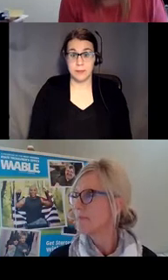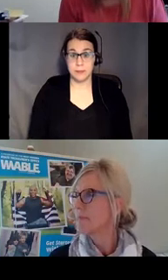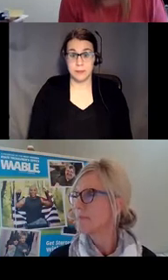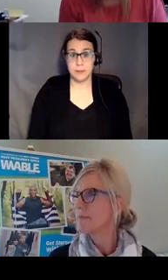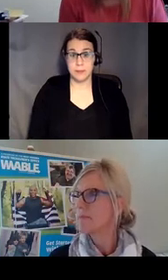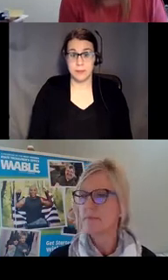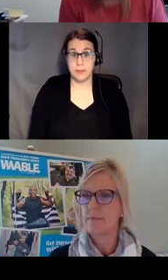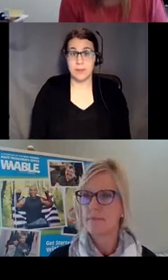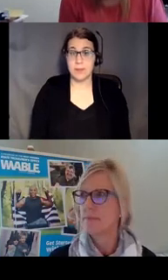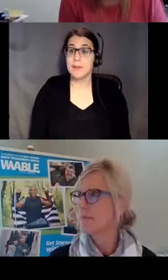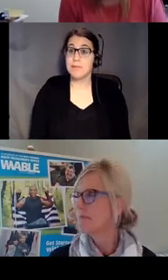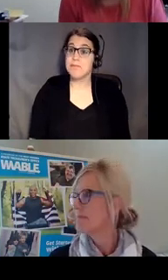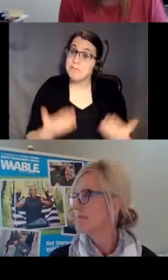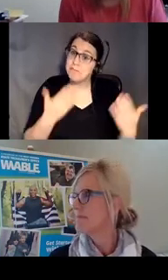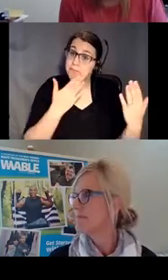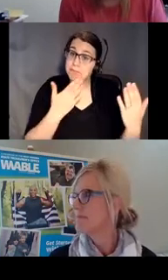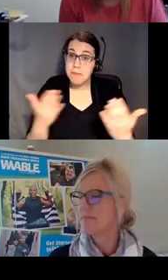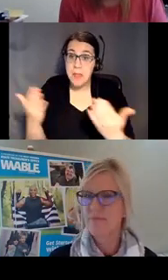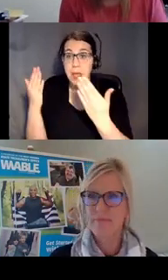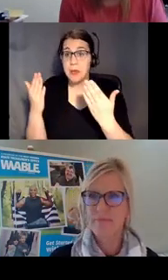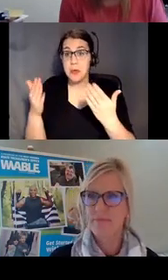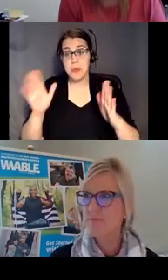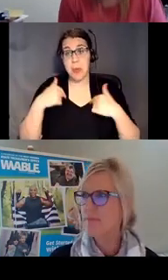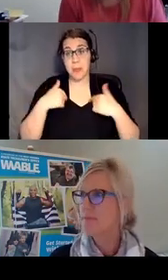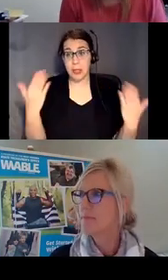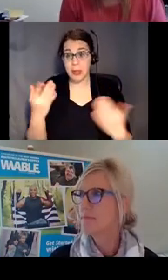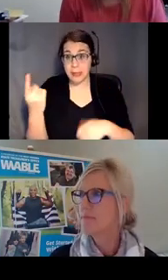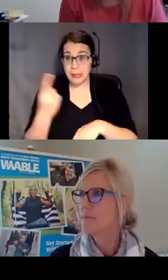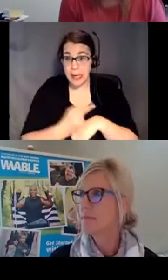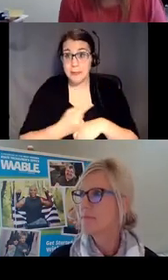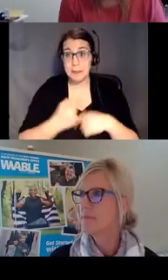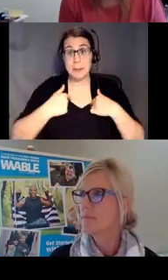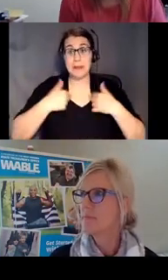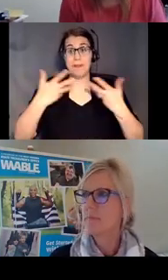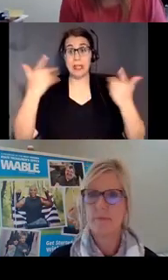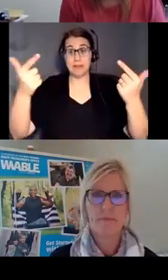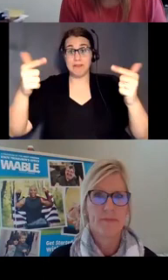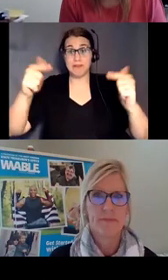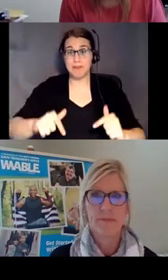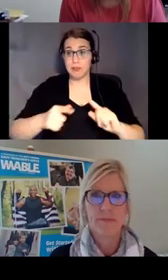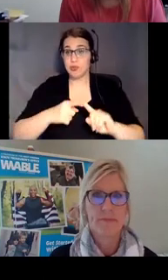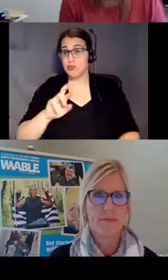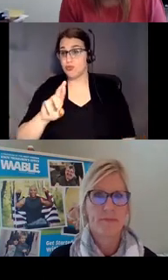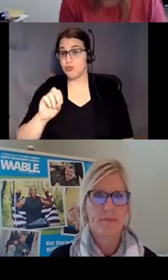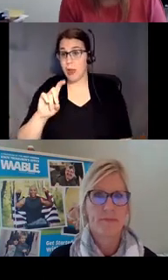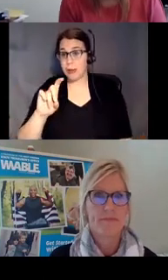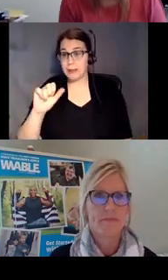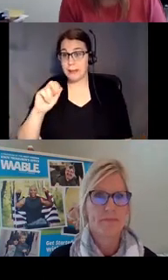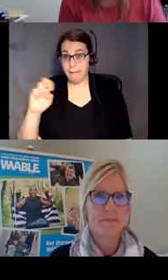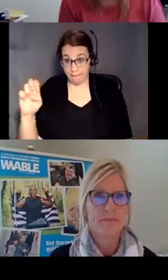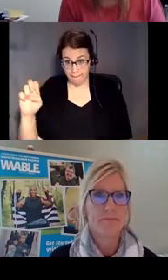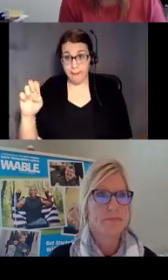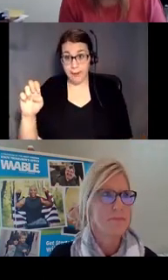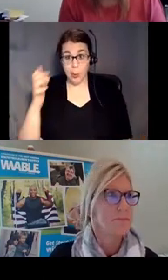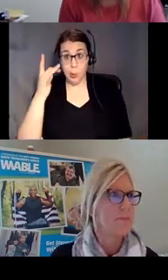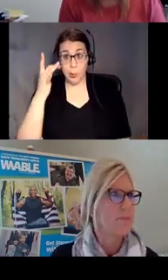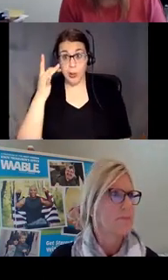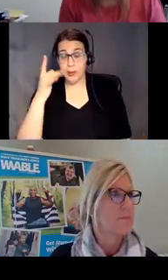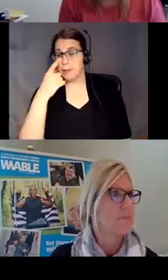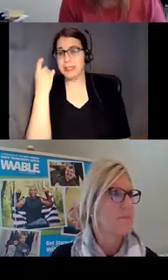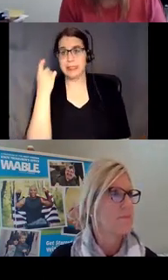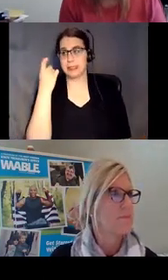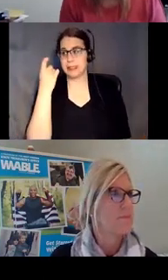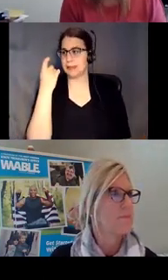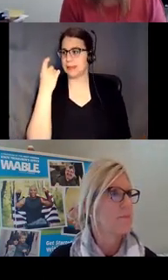I want to thank you guys for having me today, and I'm going to hand this back over to Roxanne here in a second, because